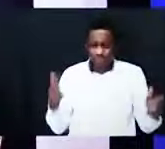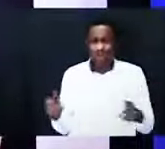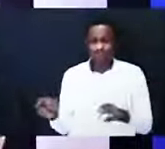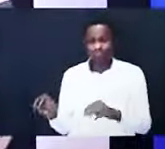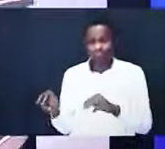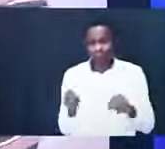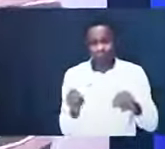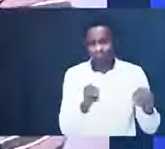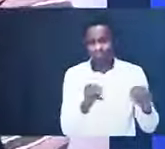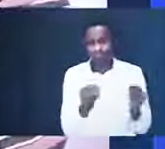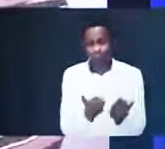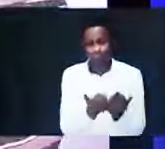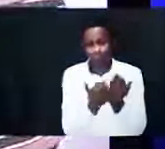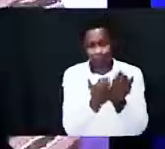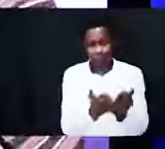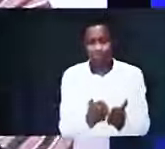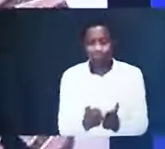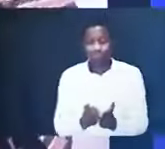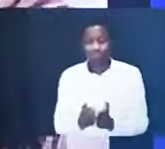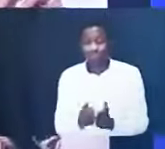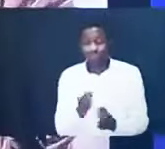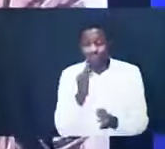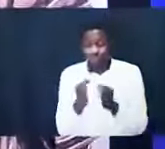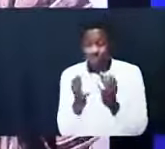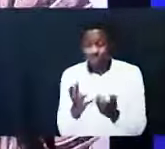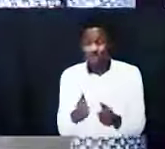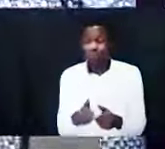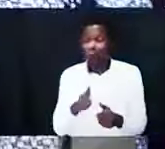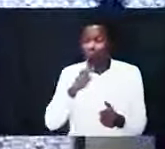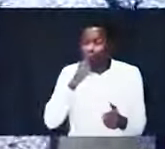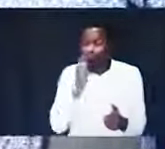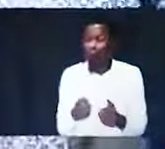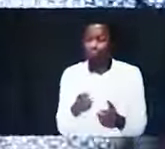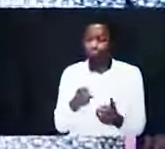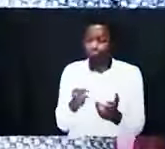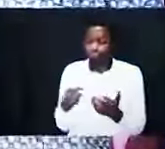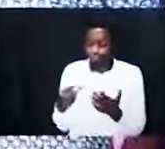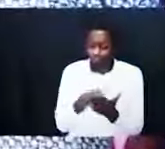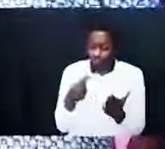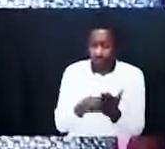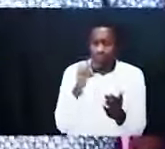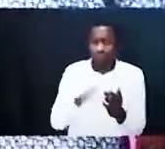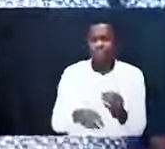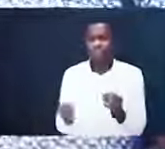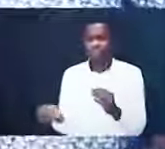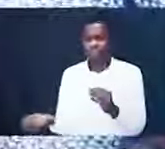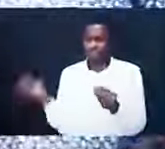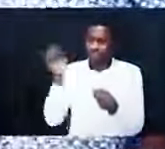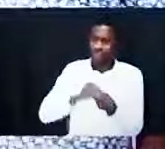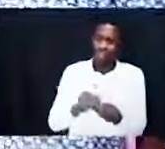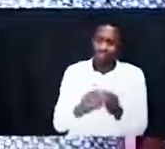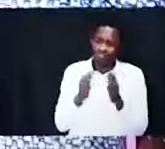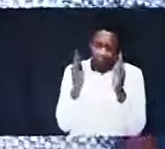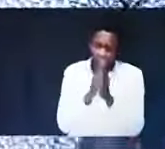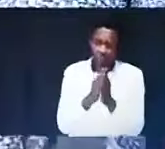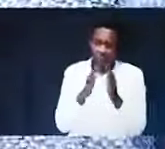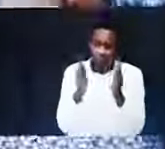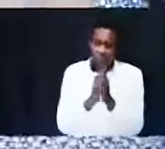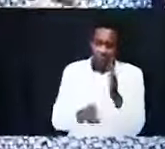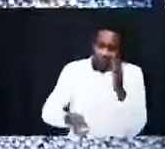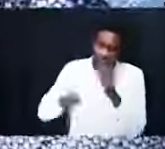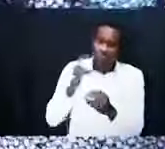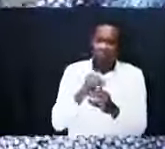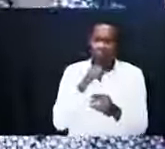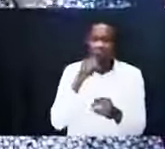revival, we must drive it by fierce winds. Much prayer. Not